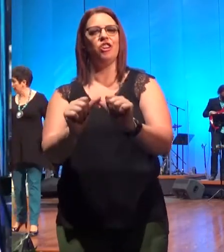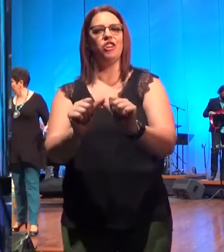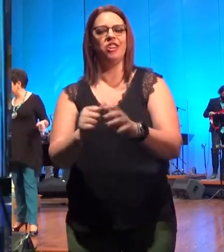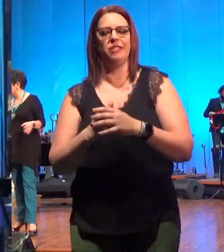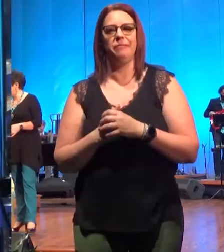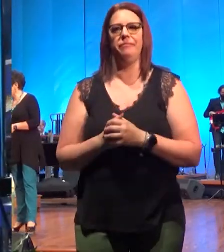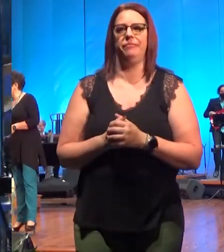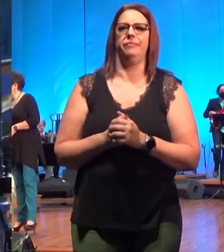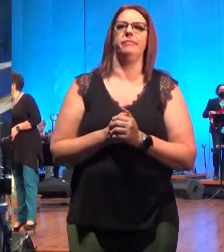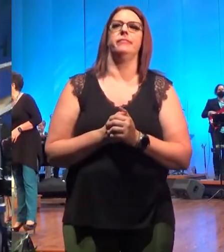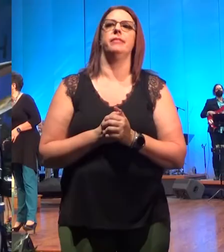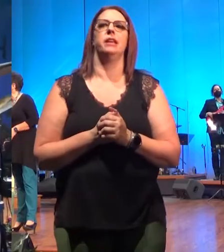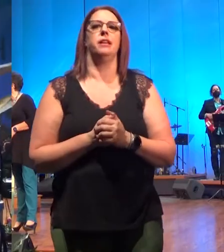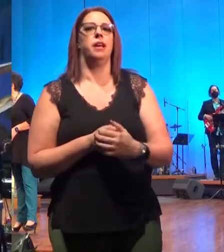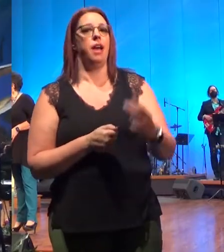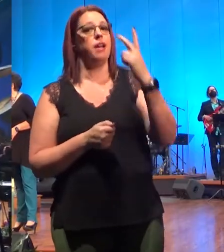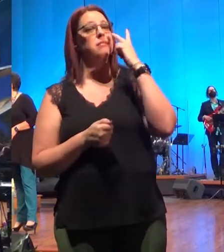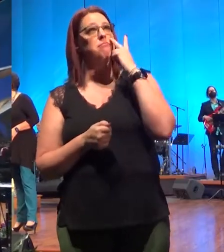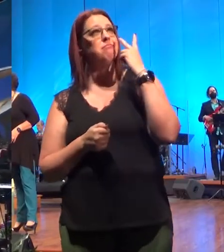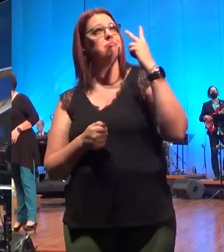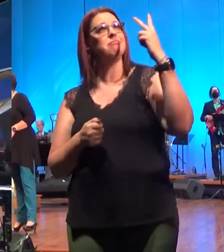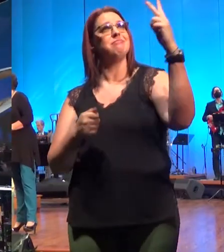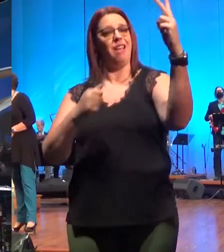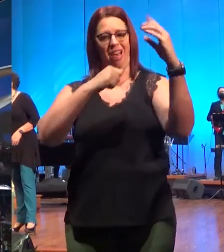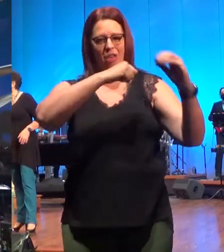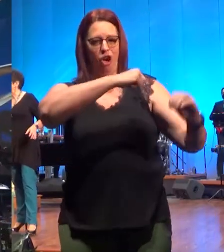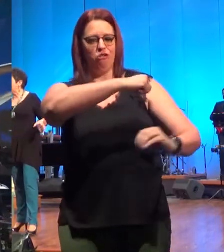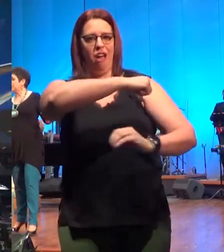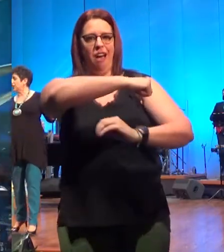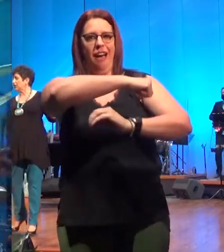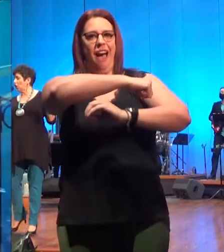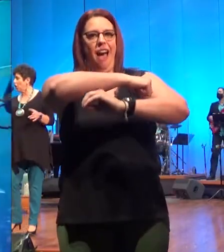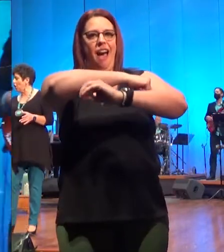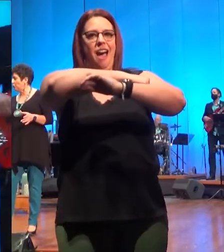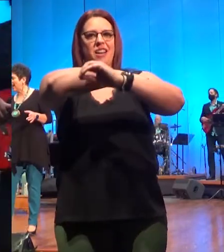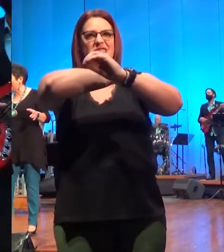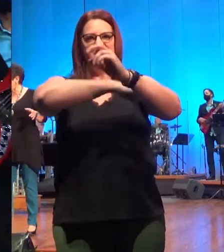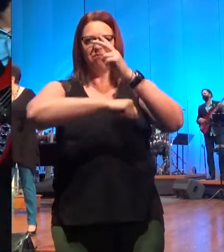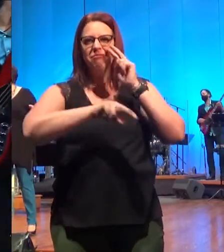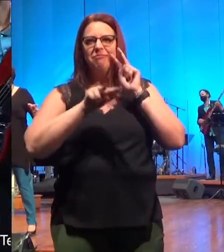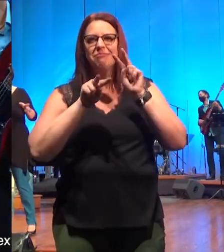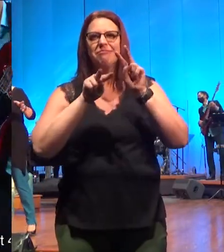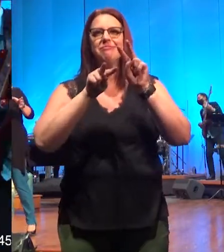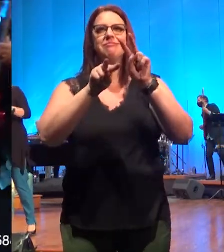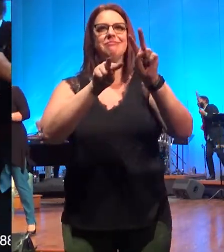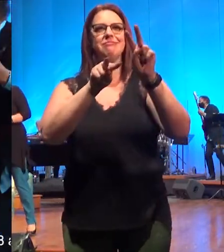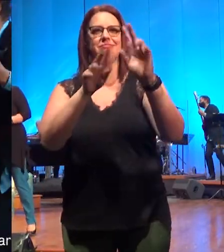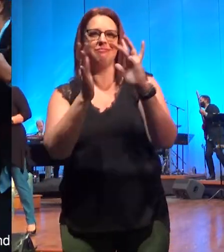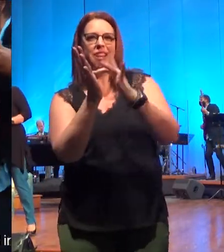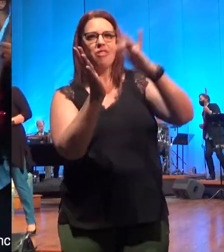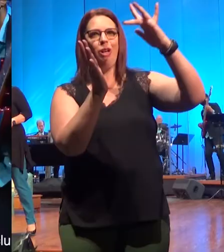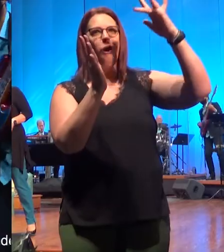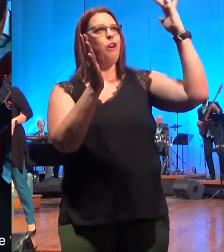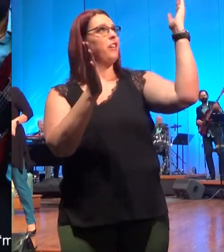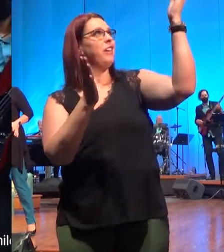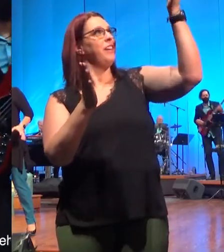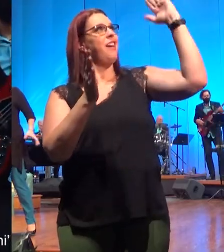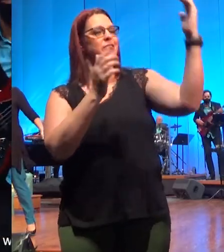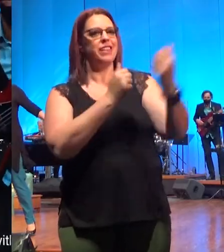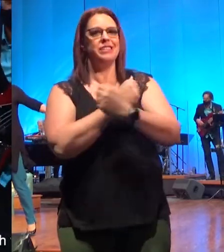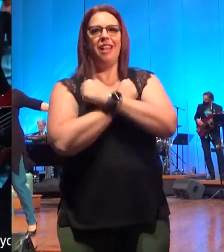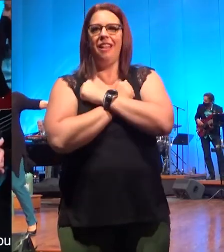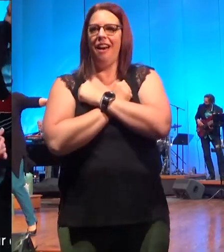I went for the horizon and I found the glory of God's